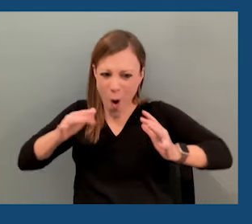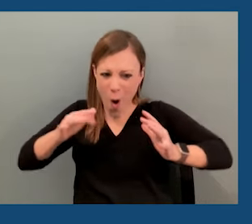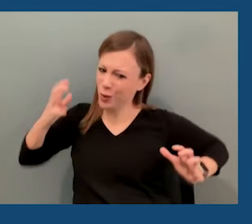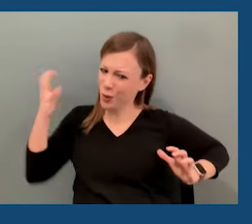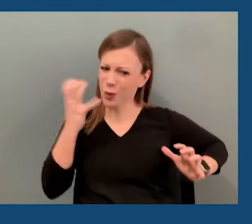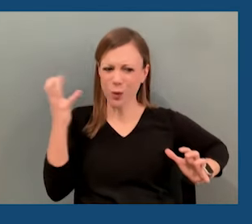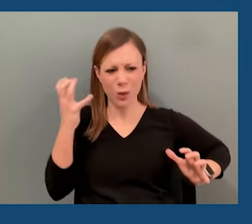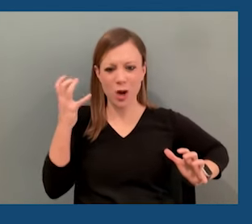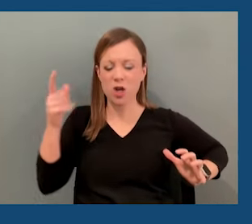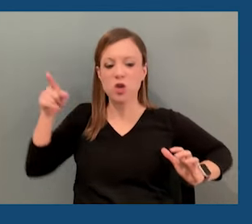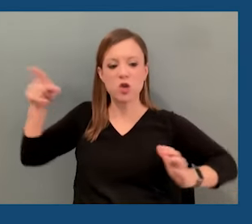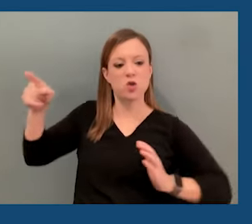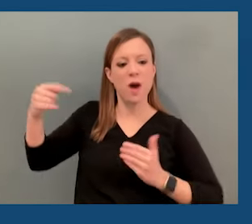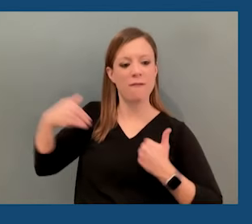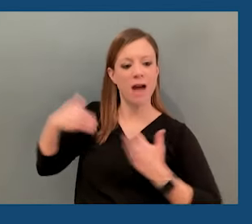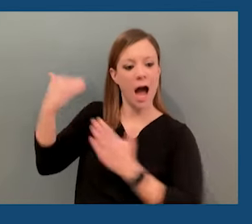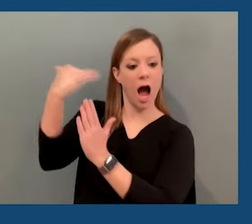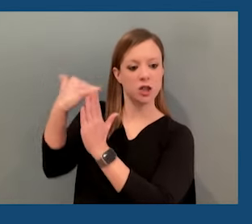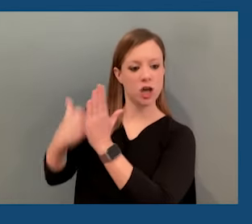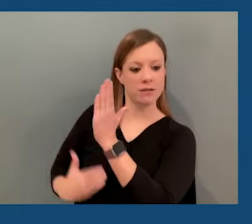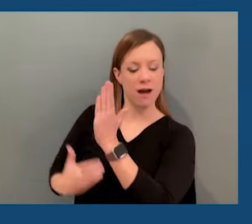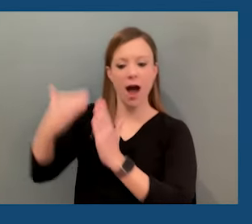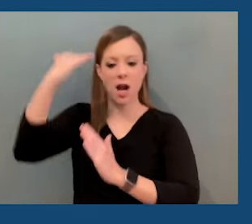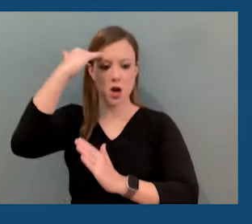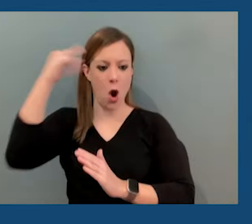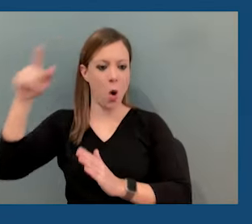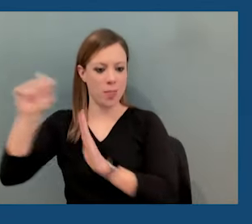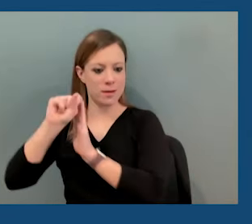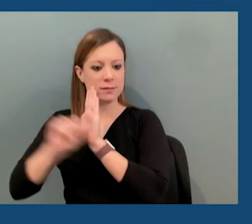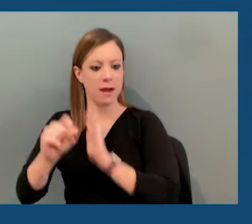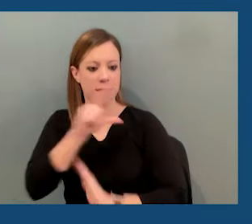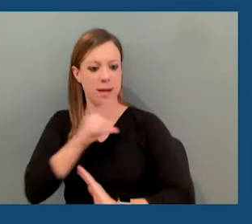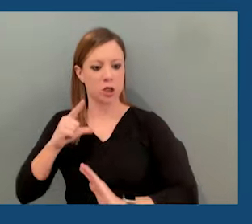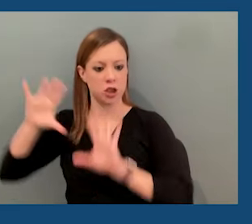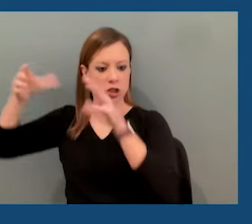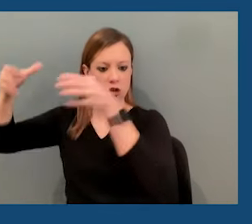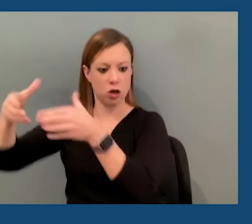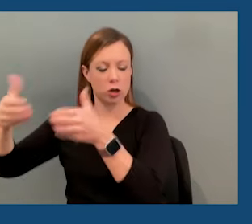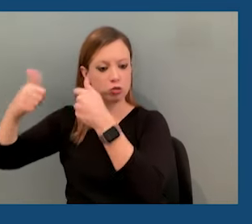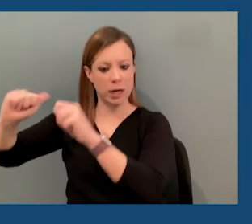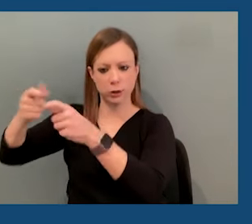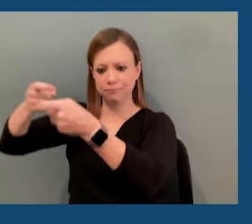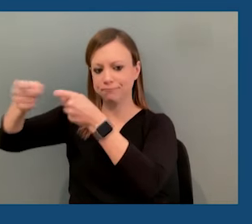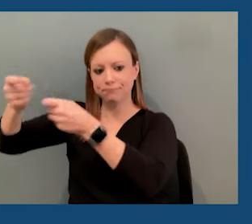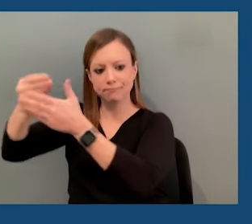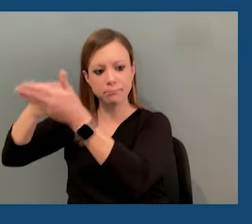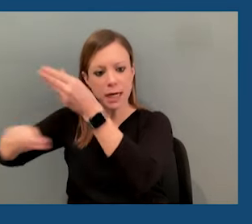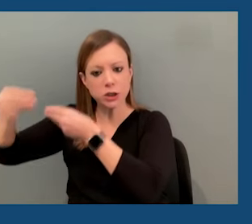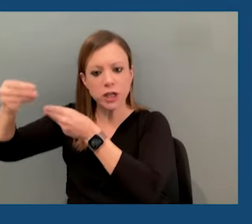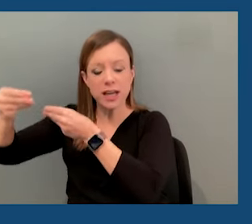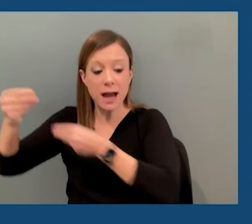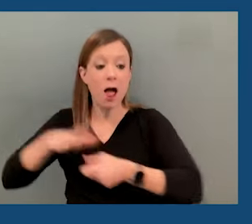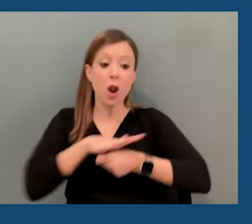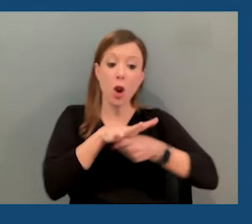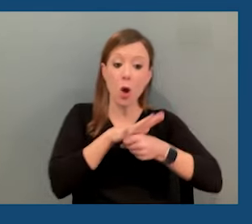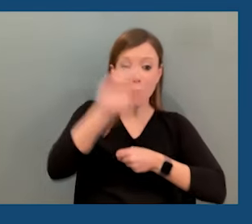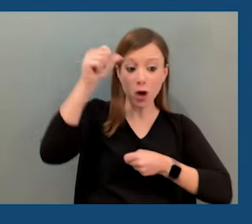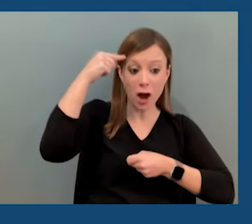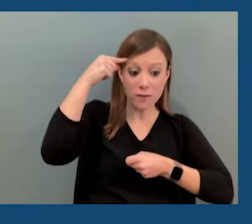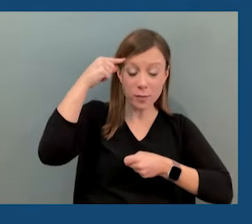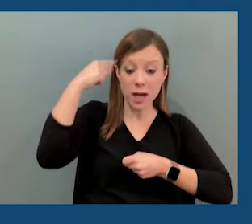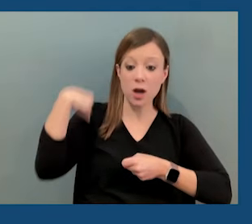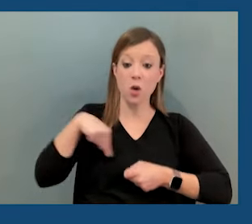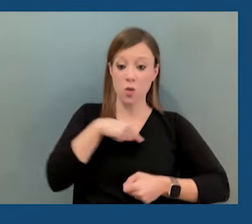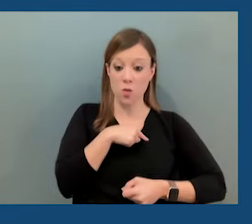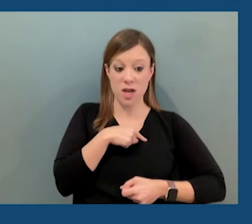that my friends in the state legislature are working with you to deal with the budgetary issues and what that means. Those of us in local government, Mayor Spano and the other